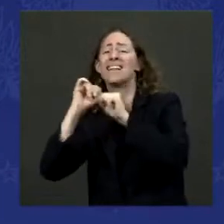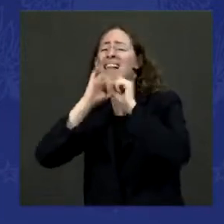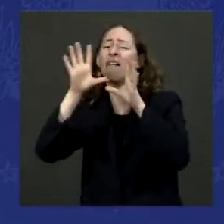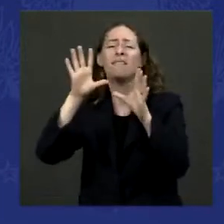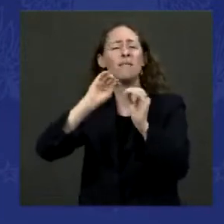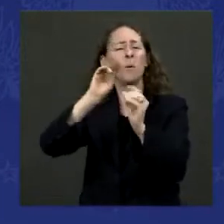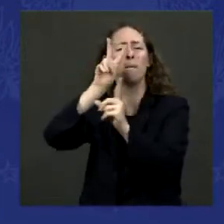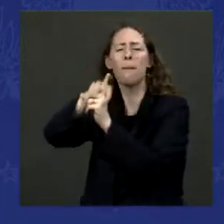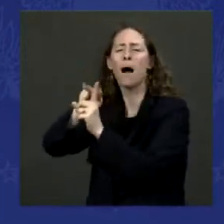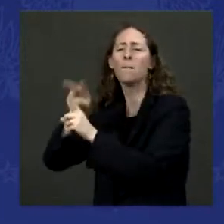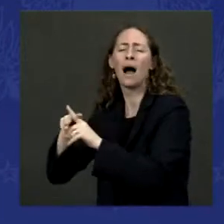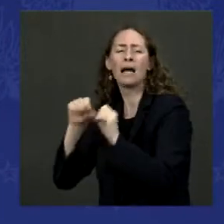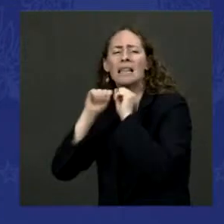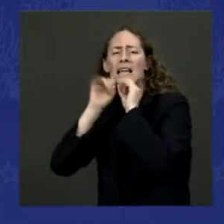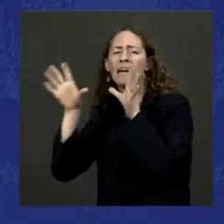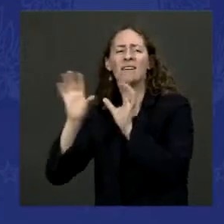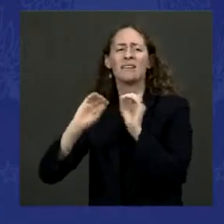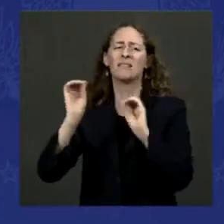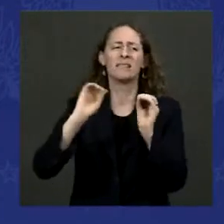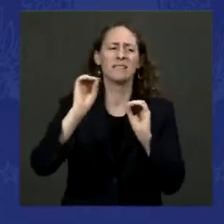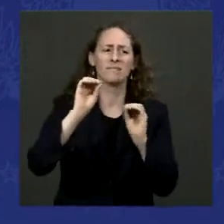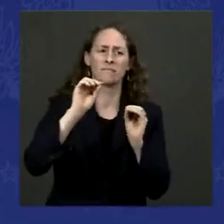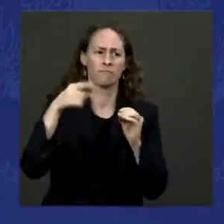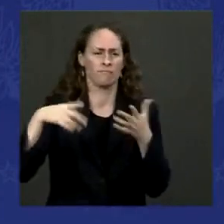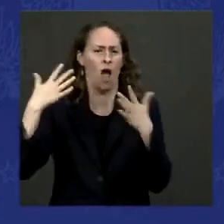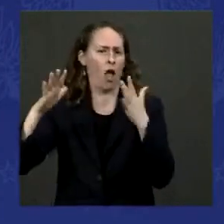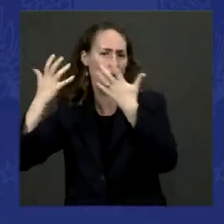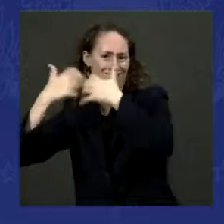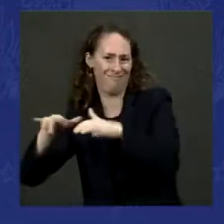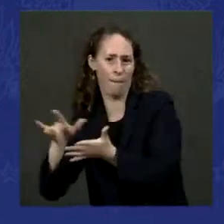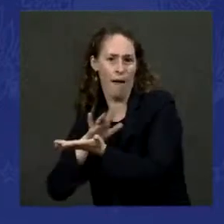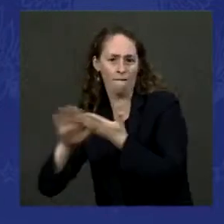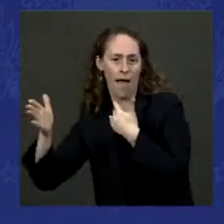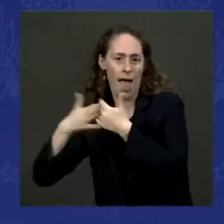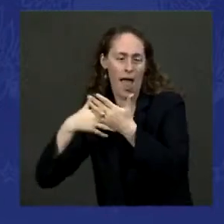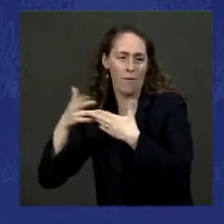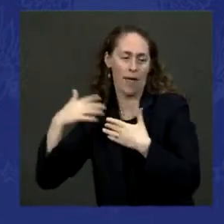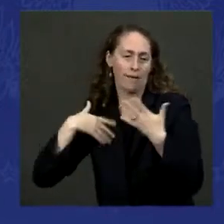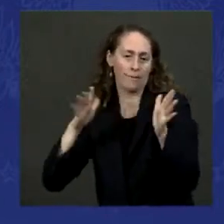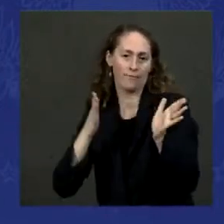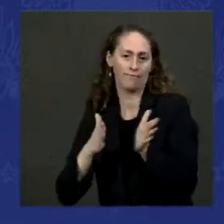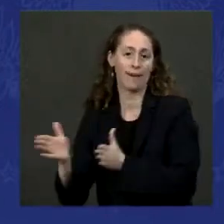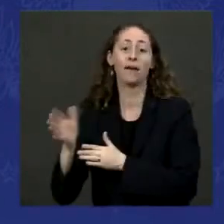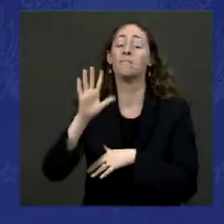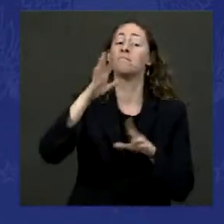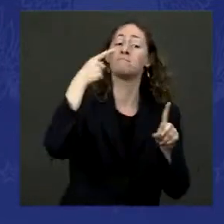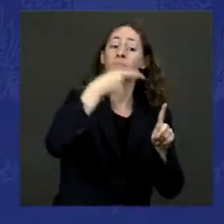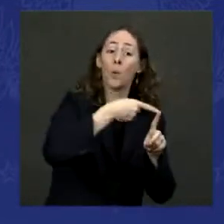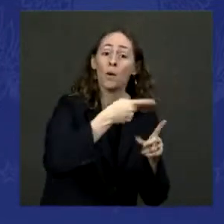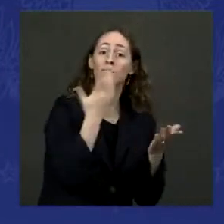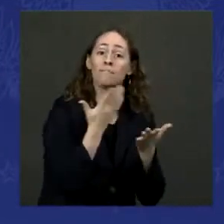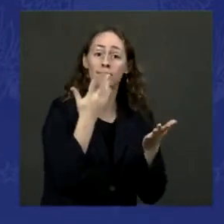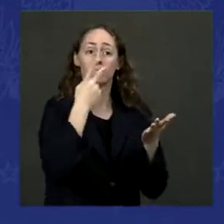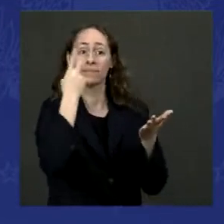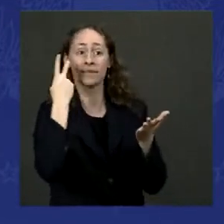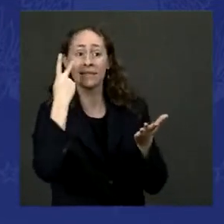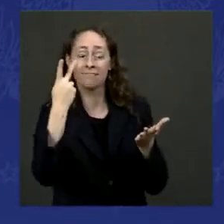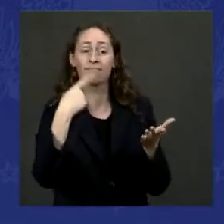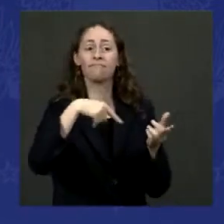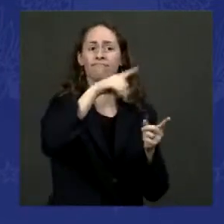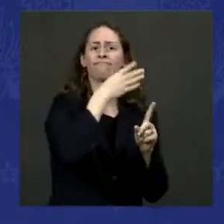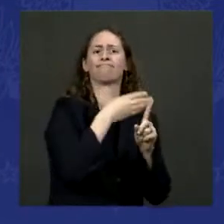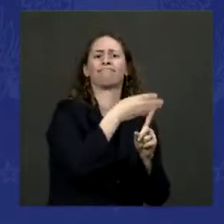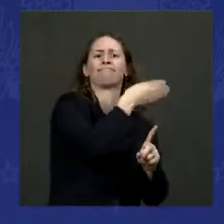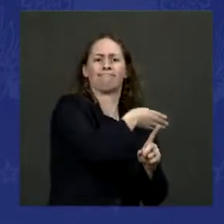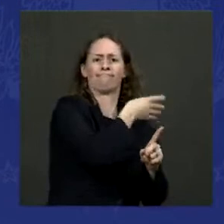Both of which I might add are paid for. So if we're going to make good on what's already been approved by previous Congresses